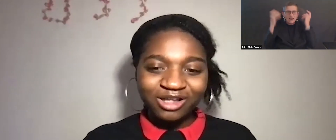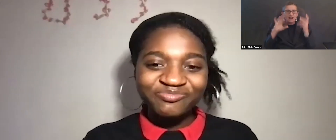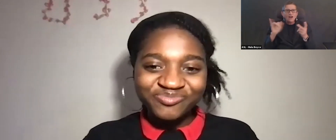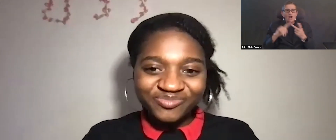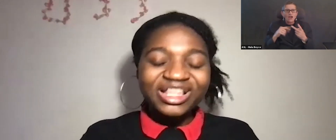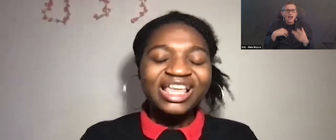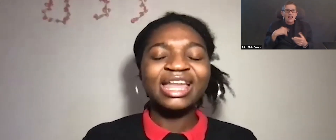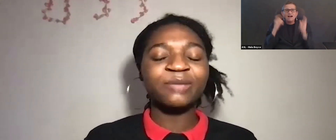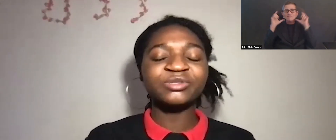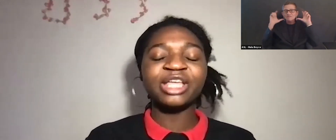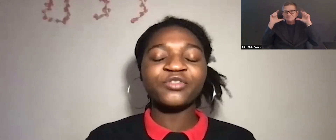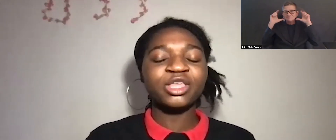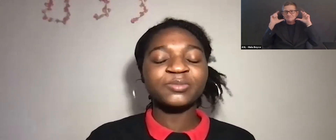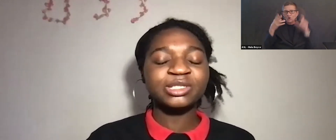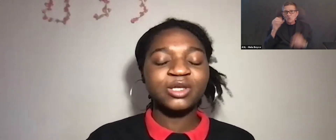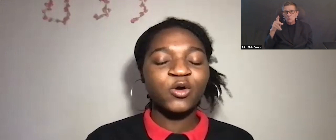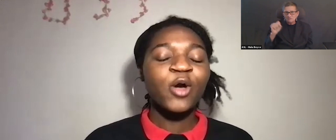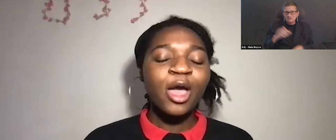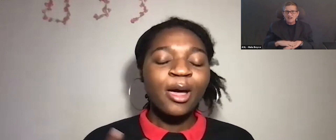earrings on. And